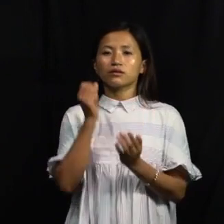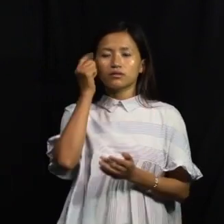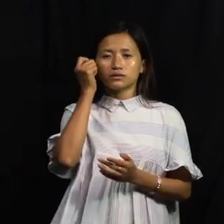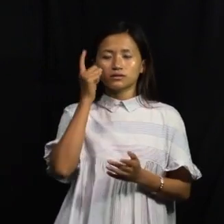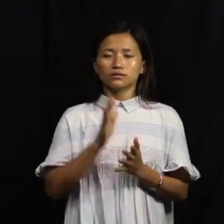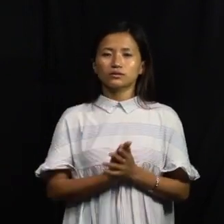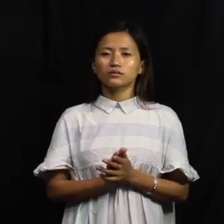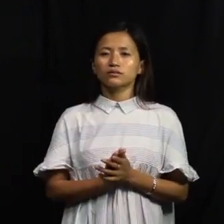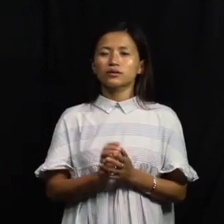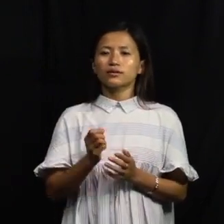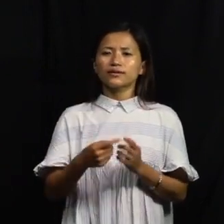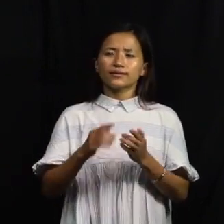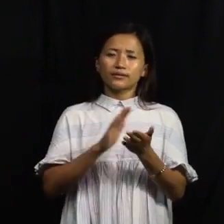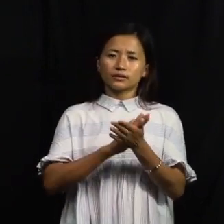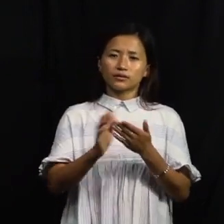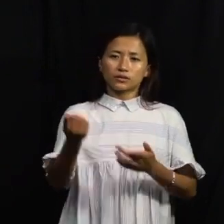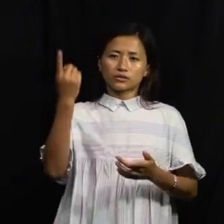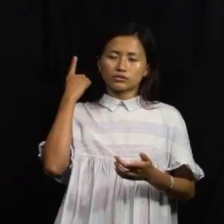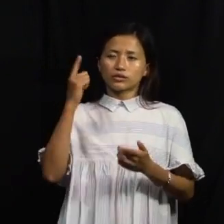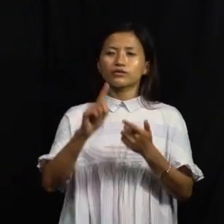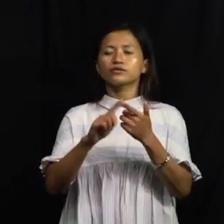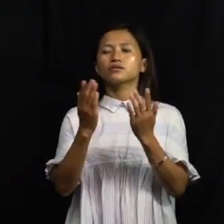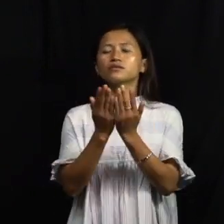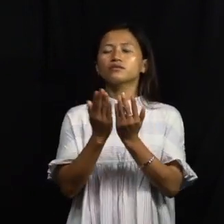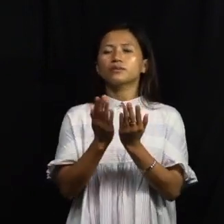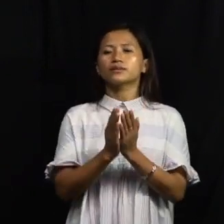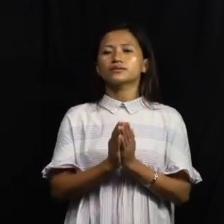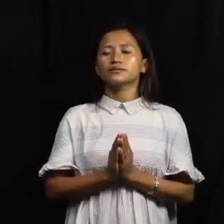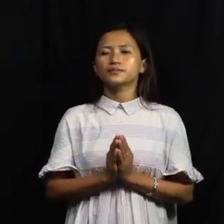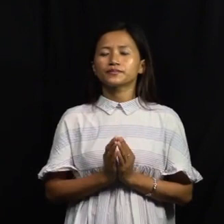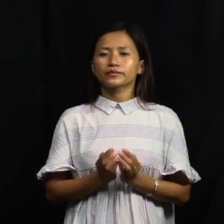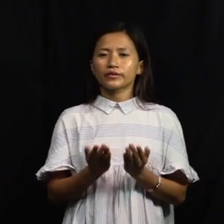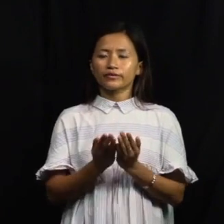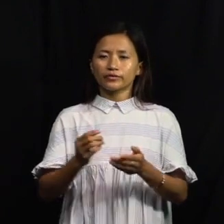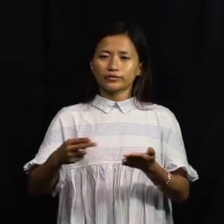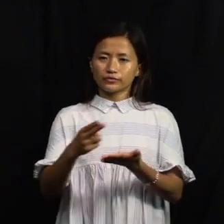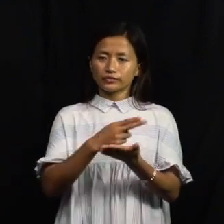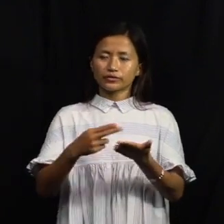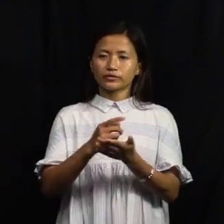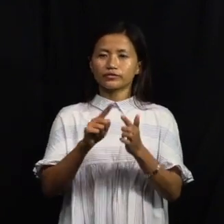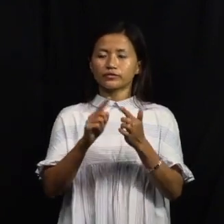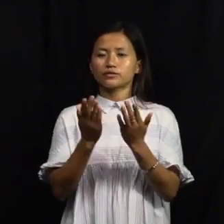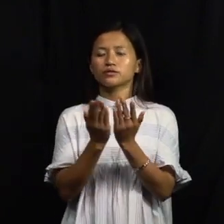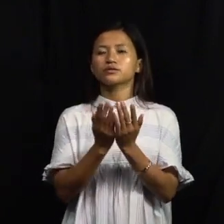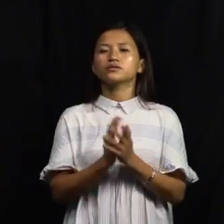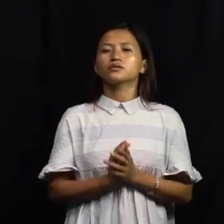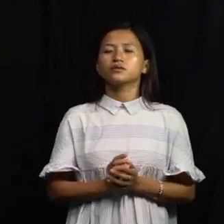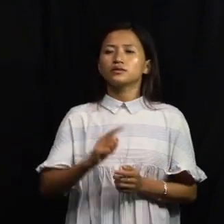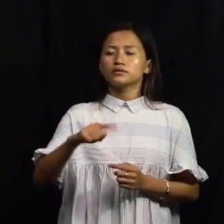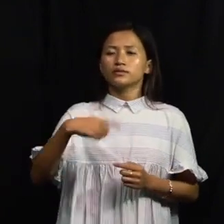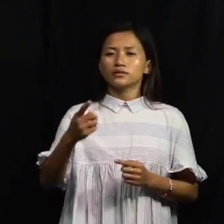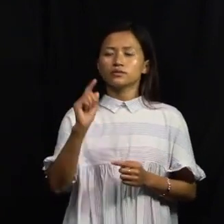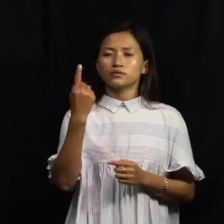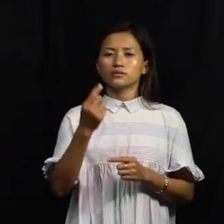understand the history of education, the past things that have happened in the field of education. Okay, so the next one